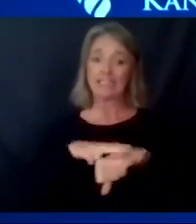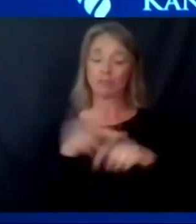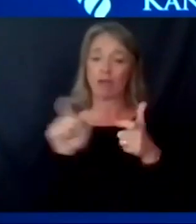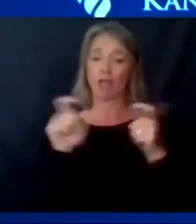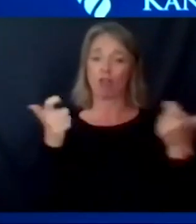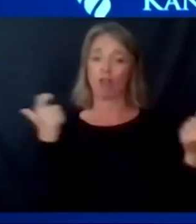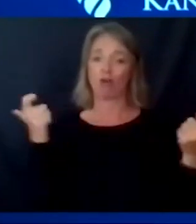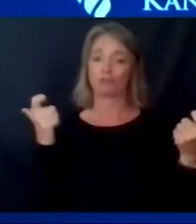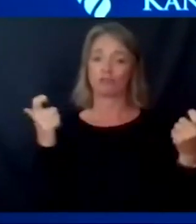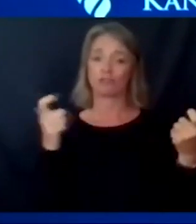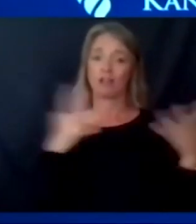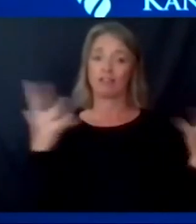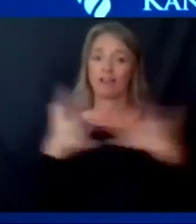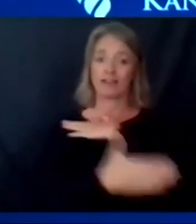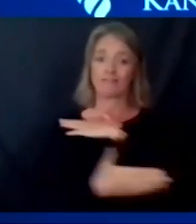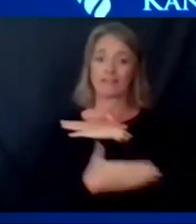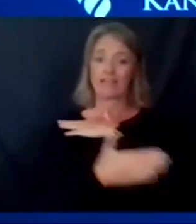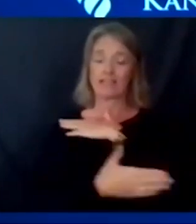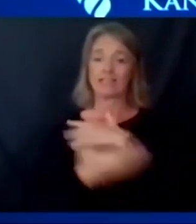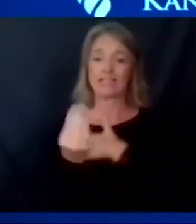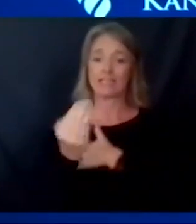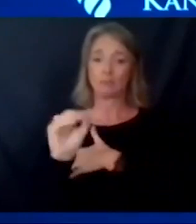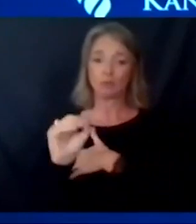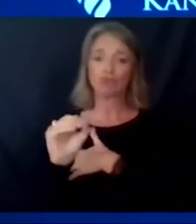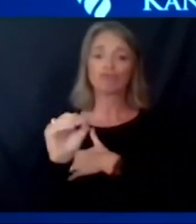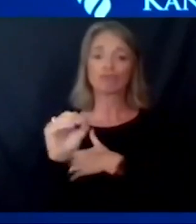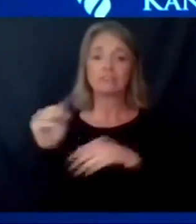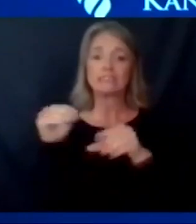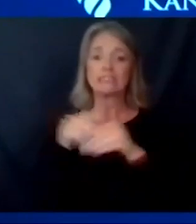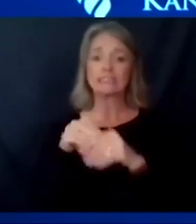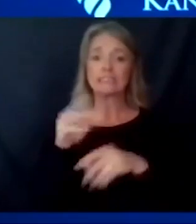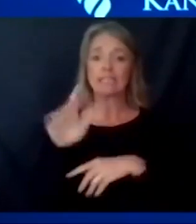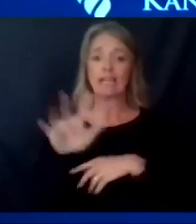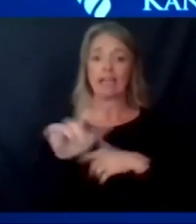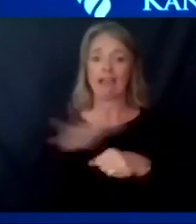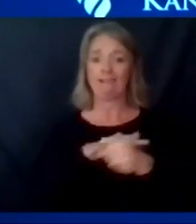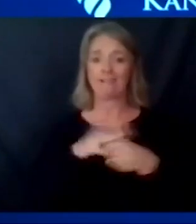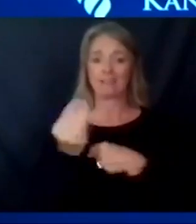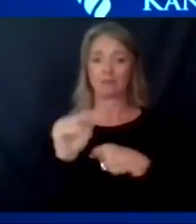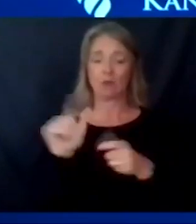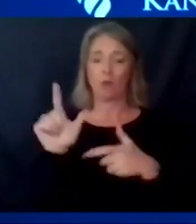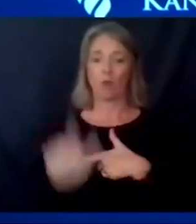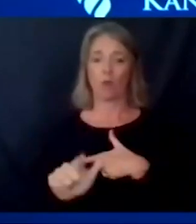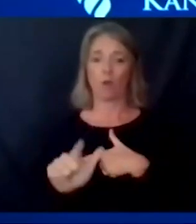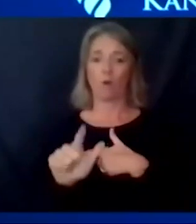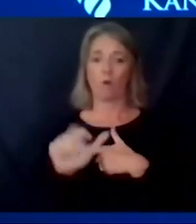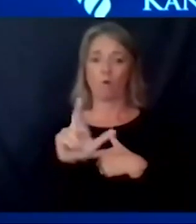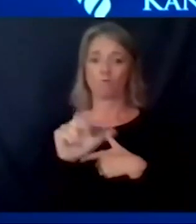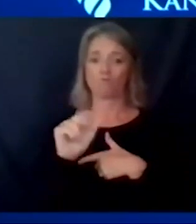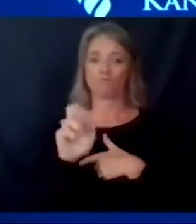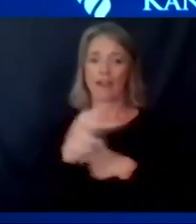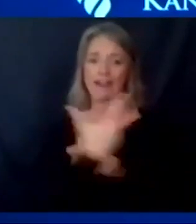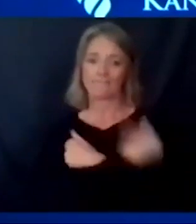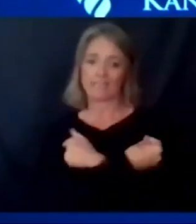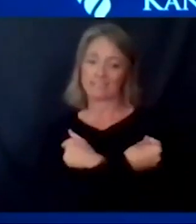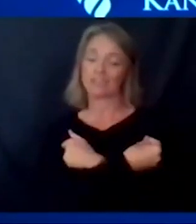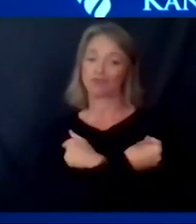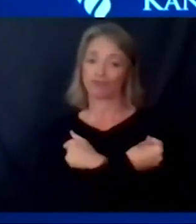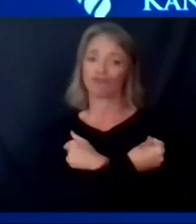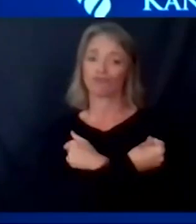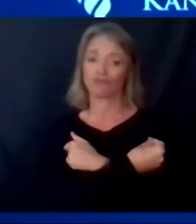counties in Missouri and a lot of areas in Missouri where there's a very low rate of vaccination. So to me, it's just not a good